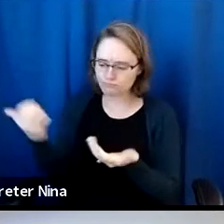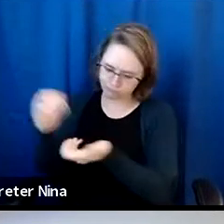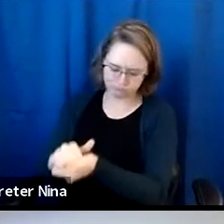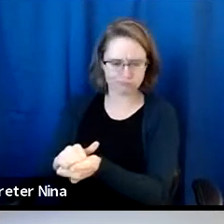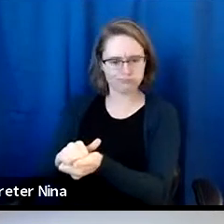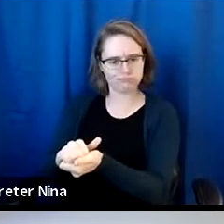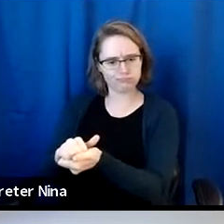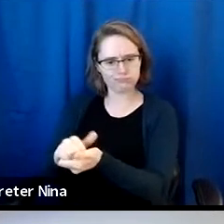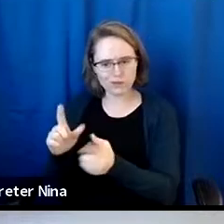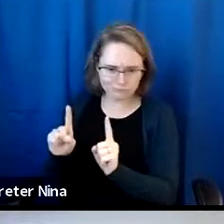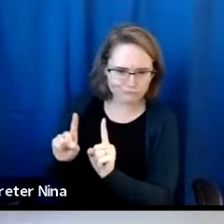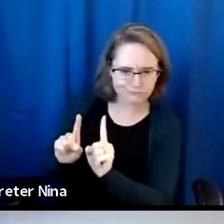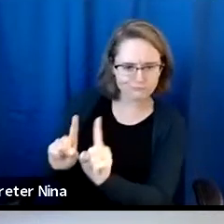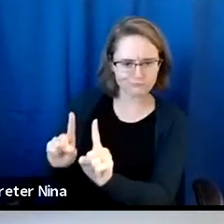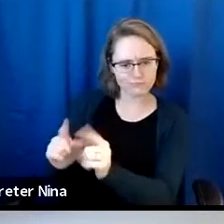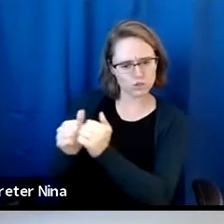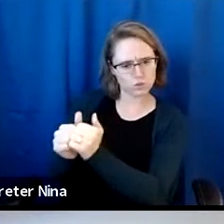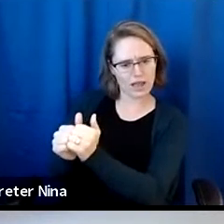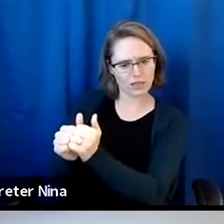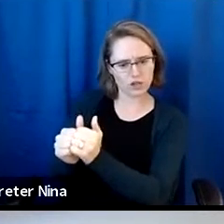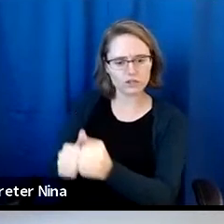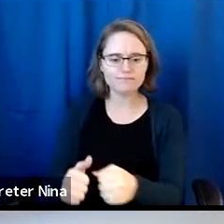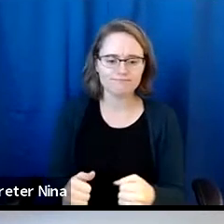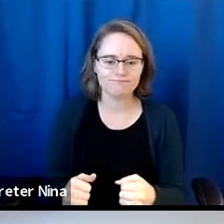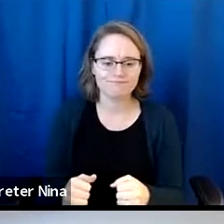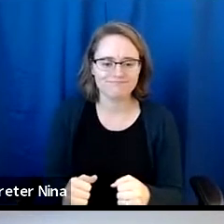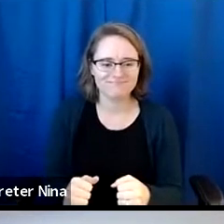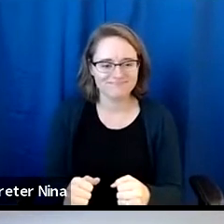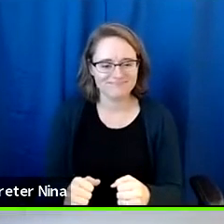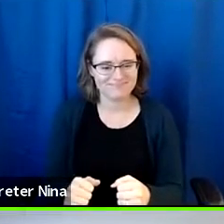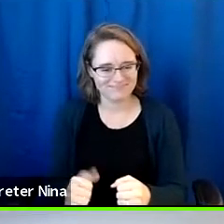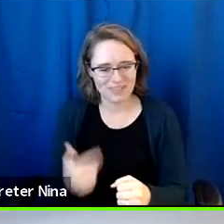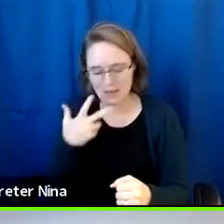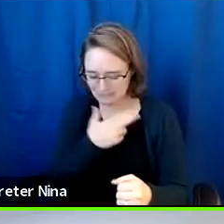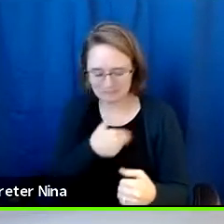journey with you, kind of thing. So I'm gonna stop.